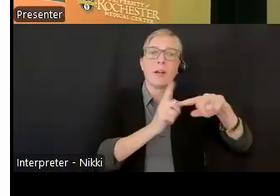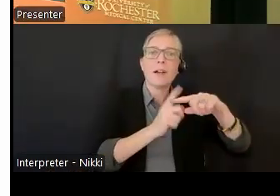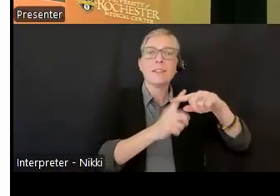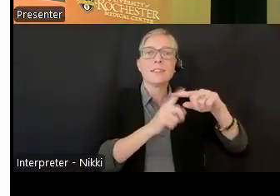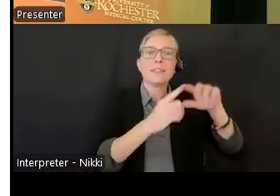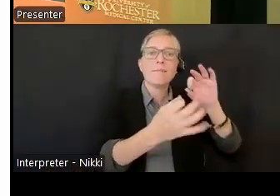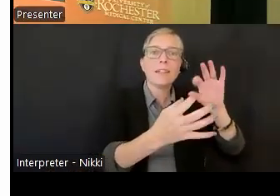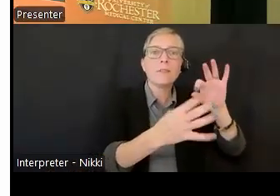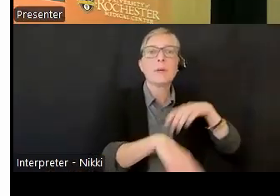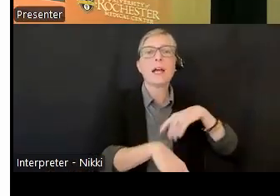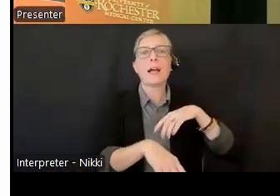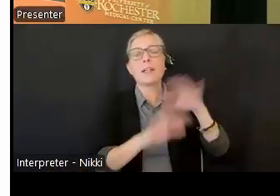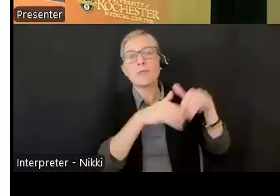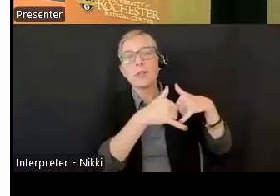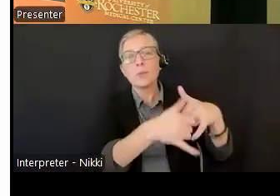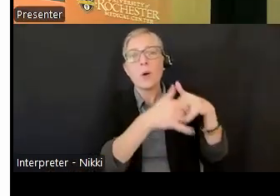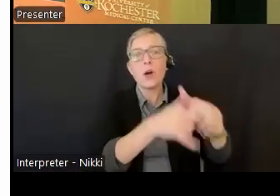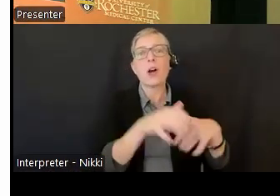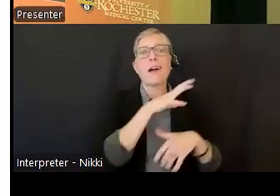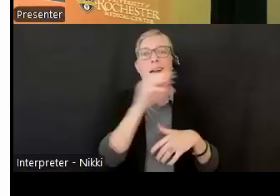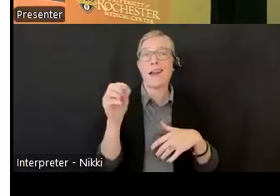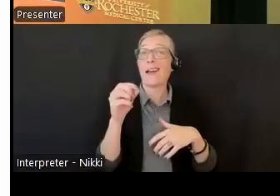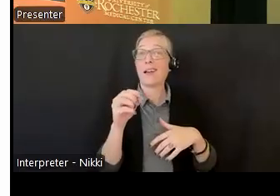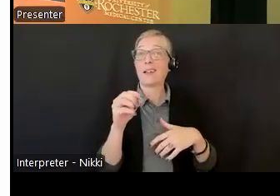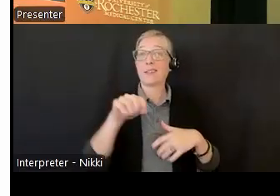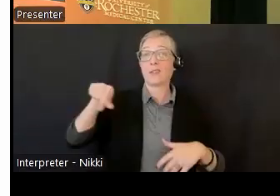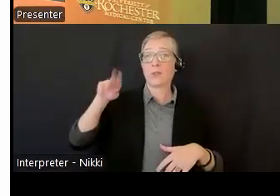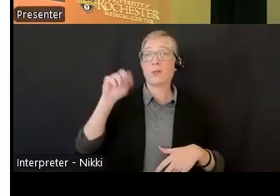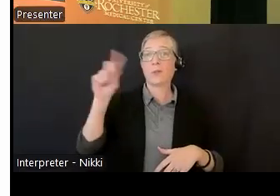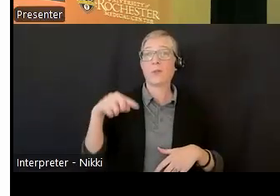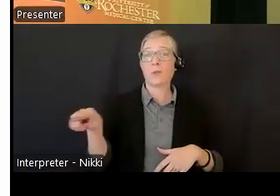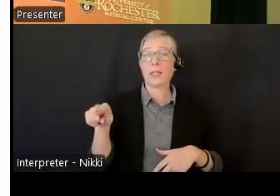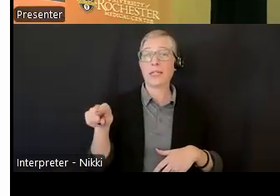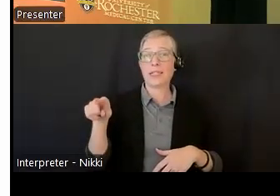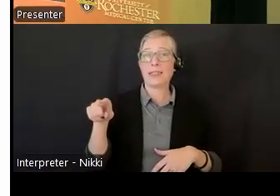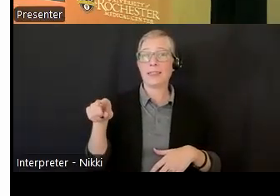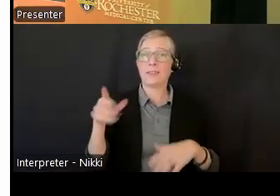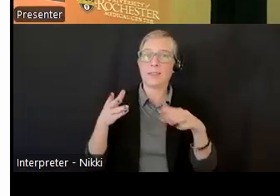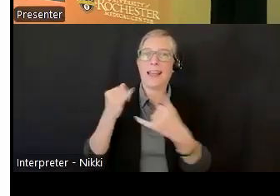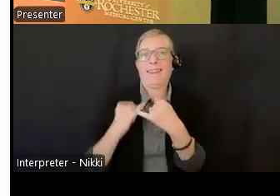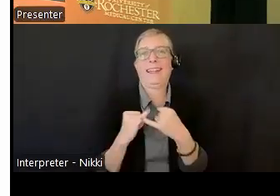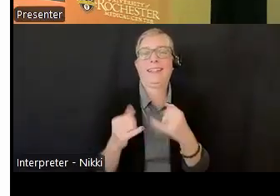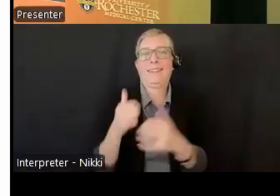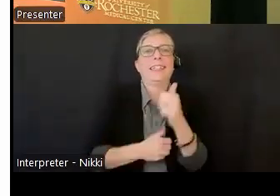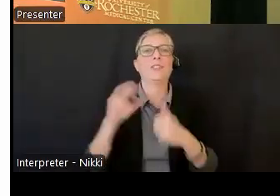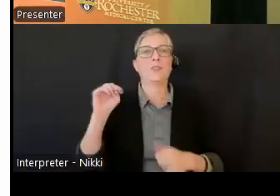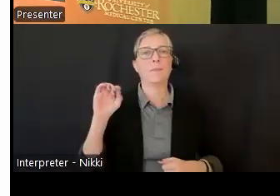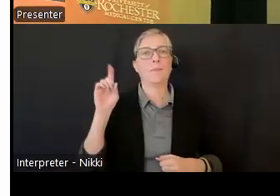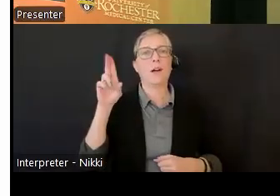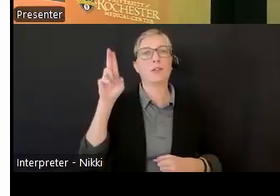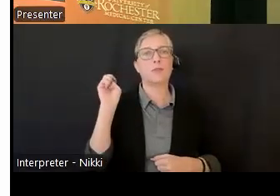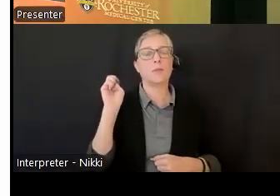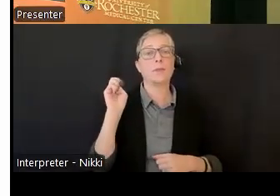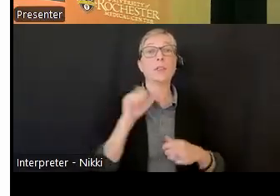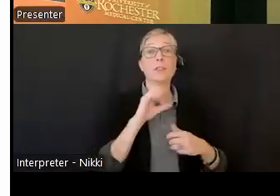also complete a quiz at the end of each module. And this is to rate their knowledge that they acquired during